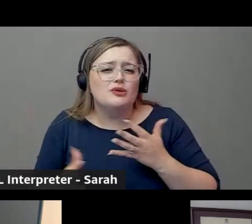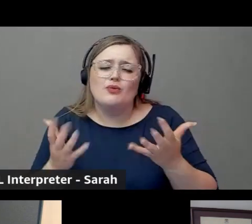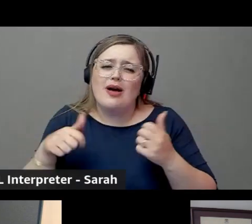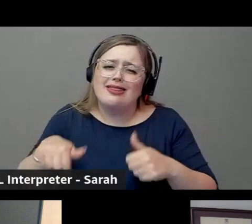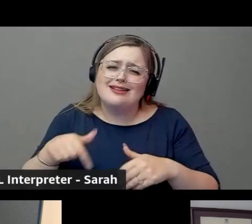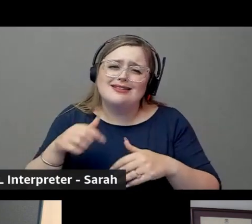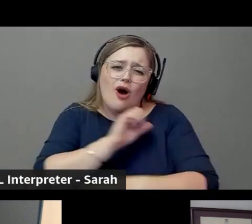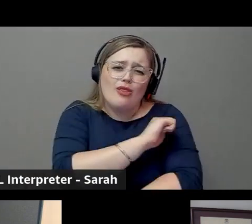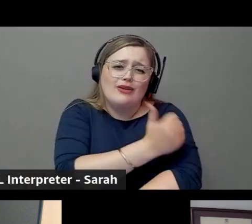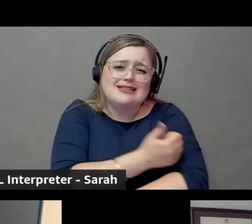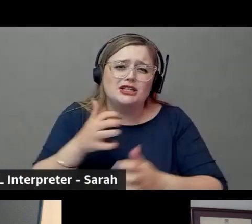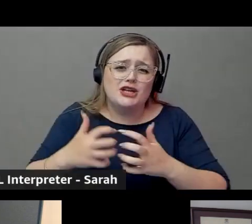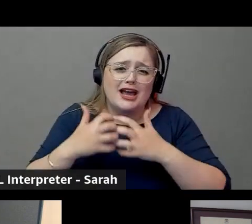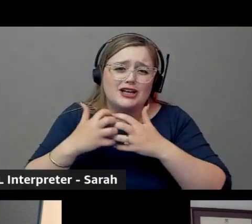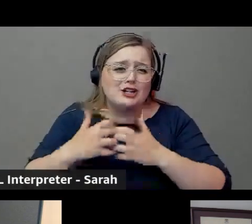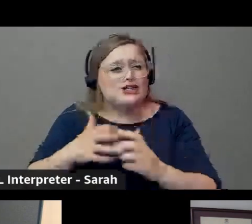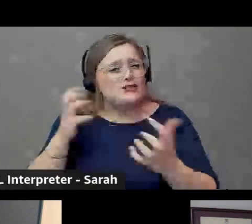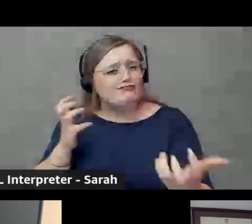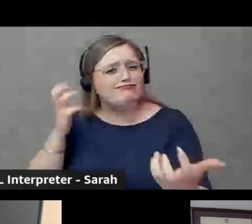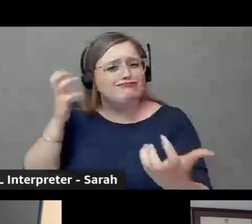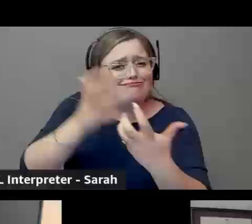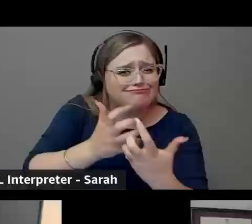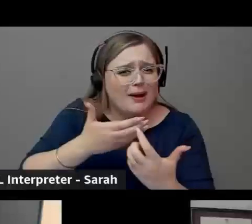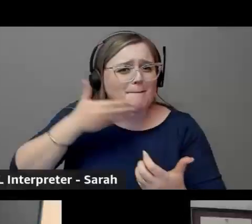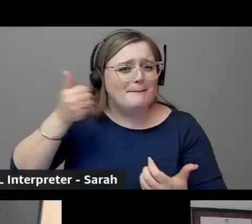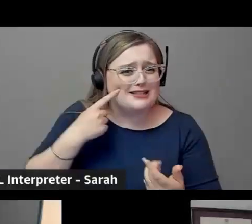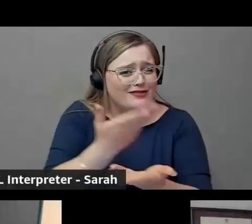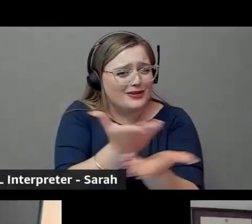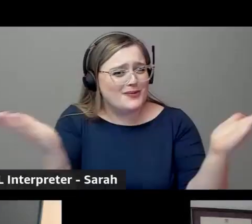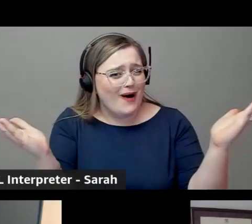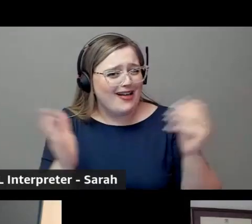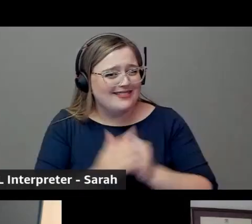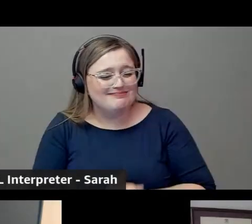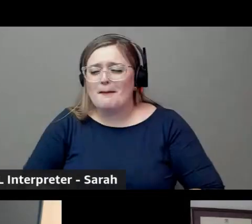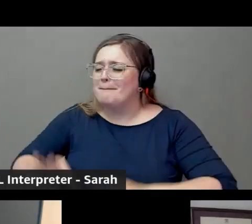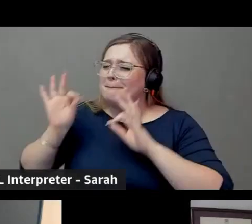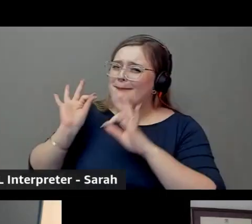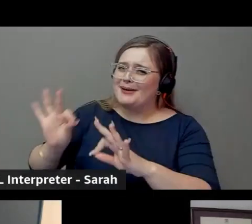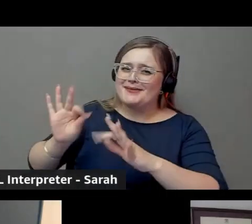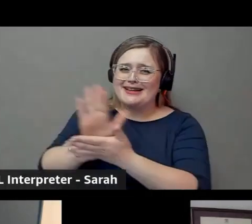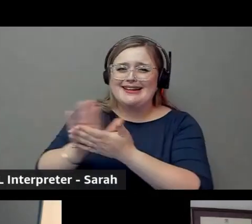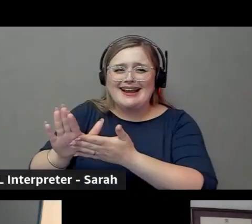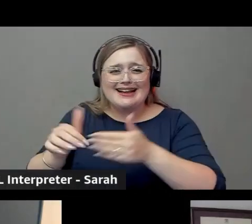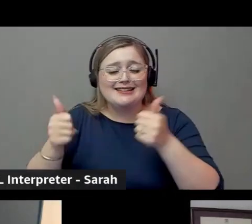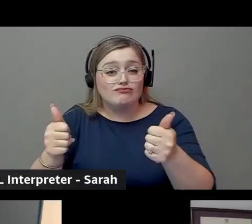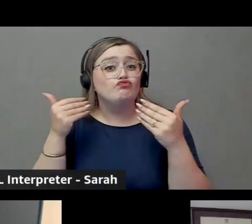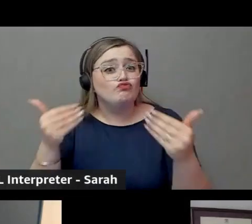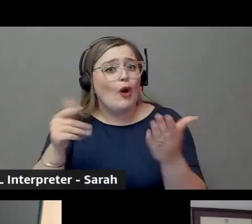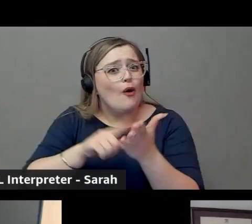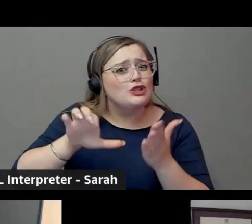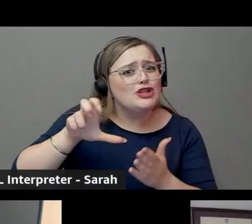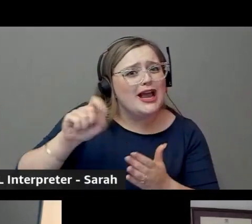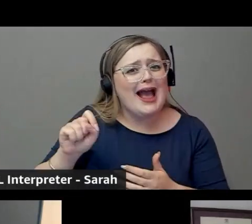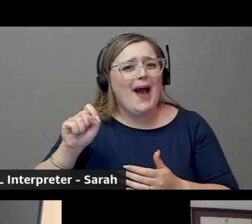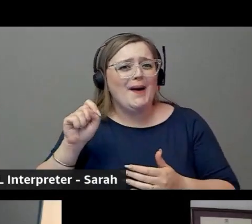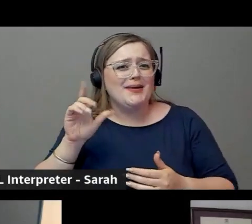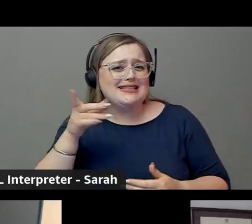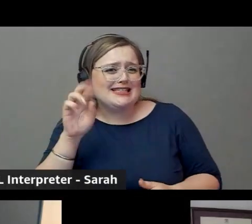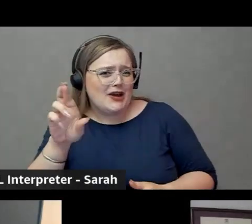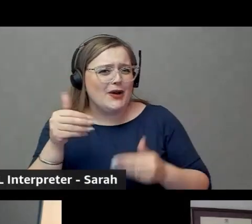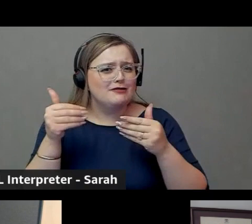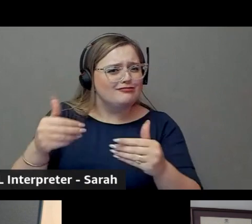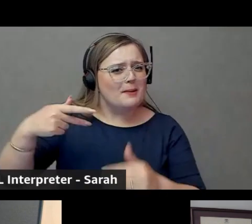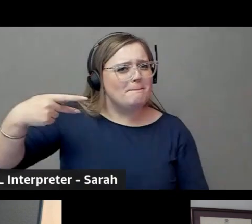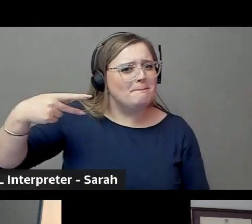you. Very nice. Perfect. Go check out Cedar. Go get those PRs in. Go get some